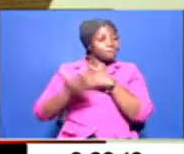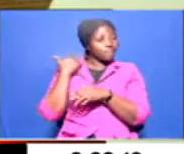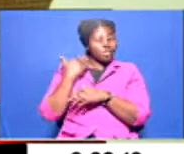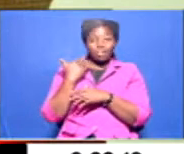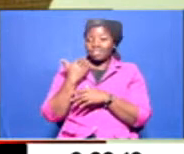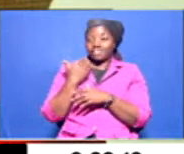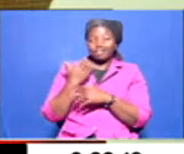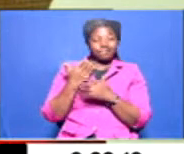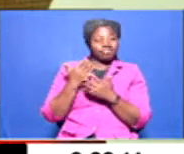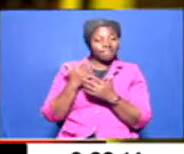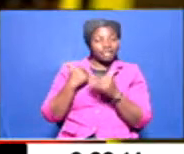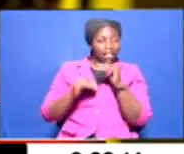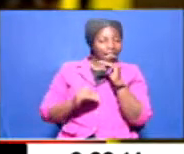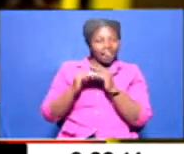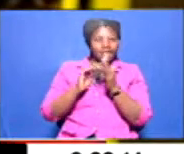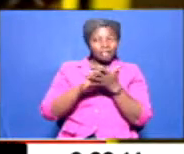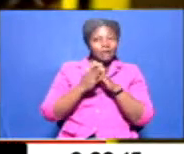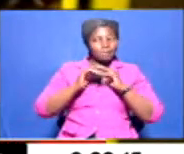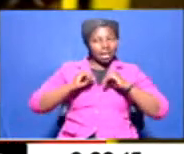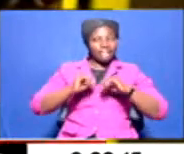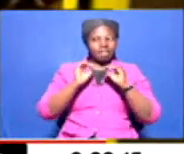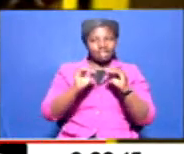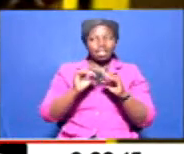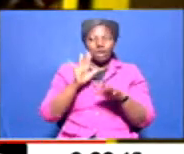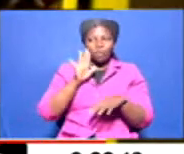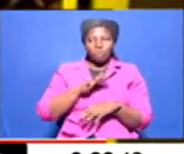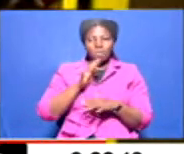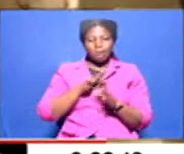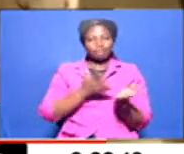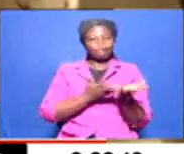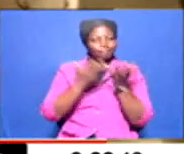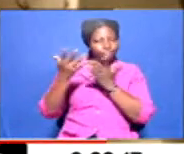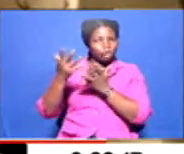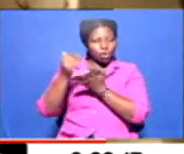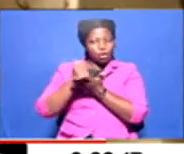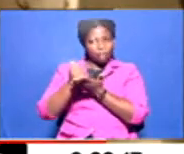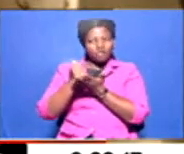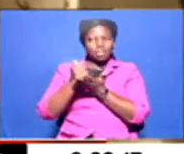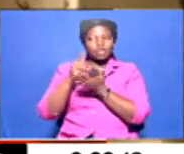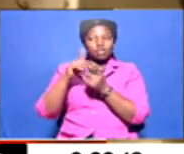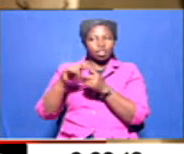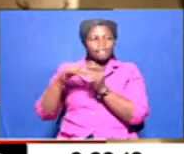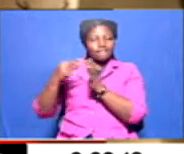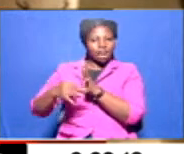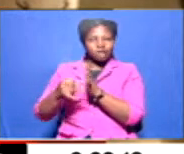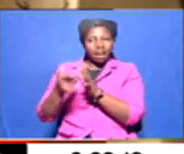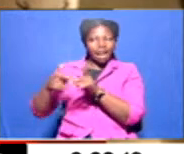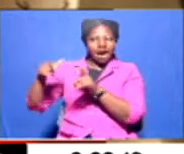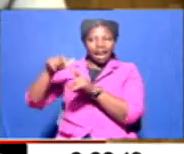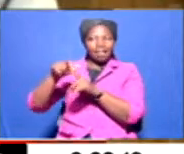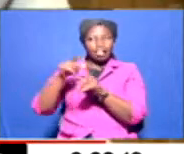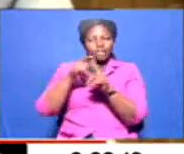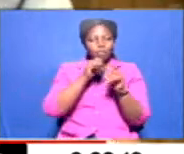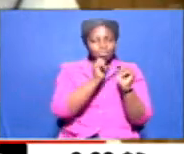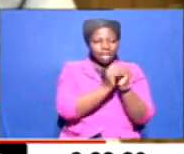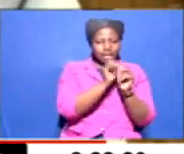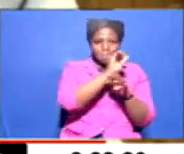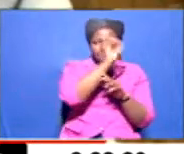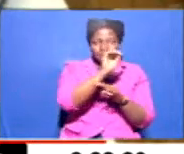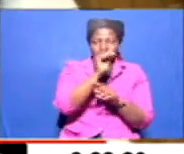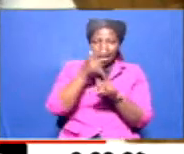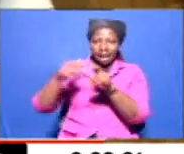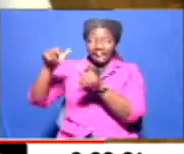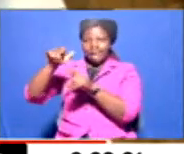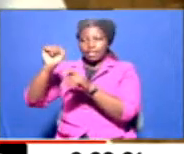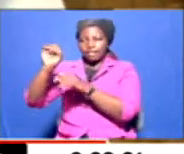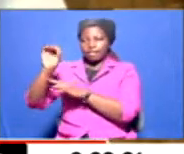has seen the number of women delivering cherry to Kipkelion jump from 10% to 50% in the last 1 year. We are free,